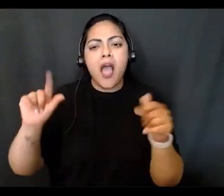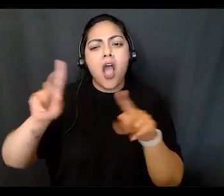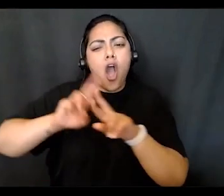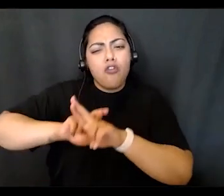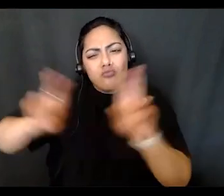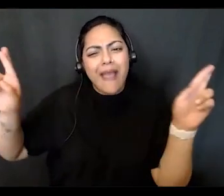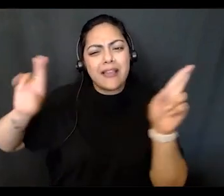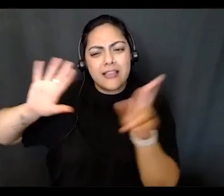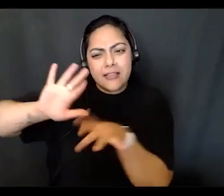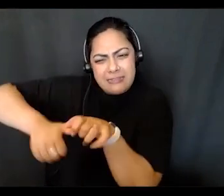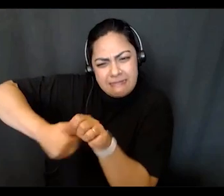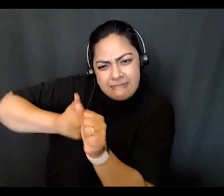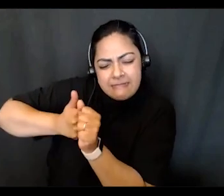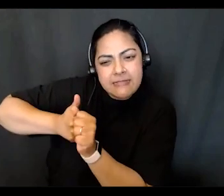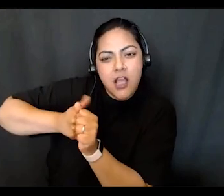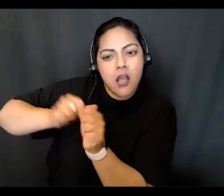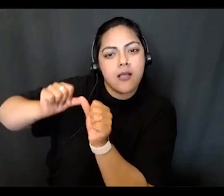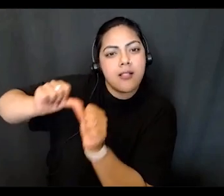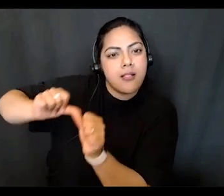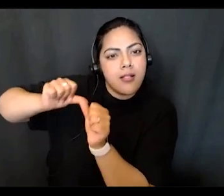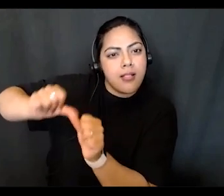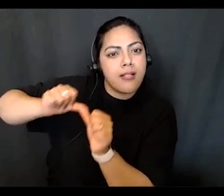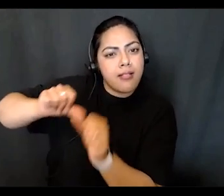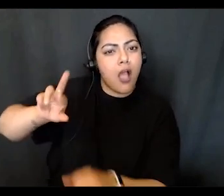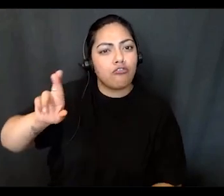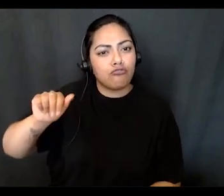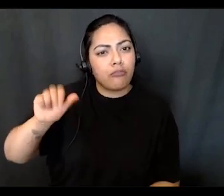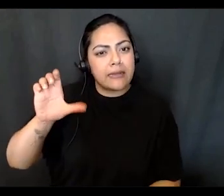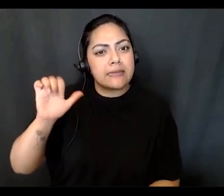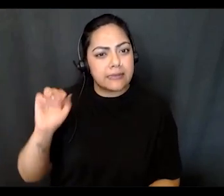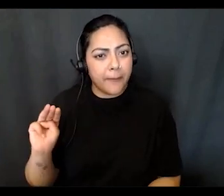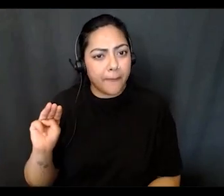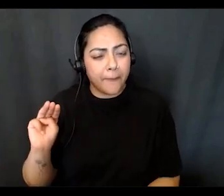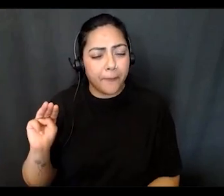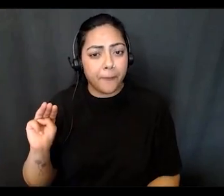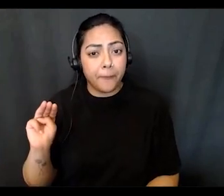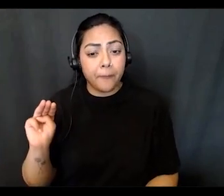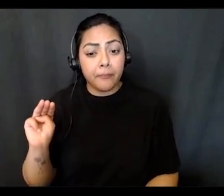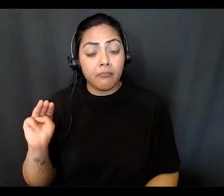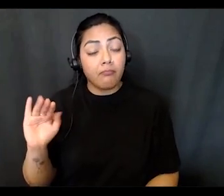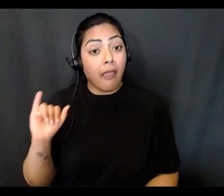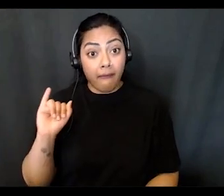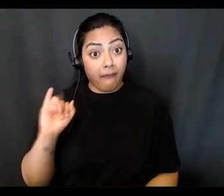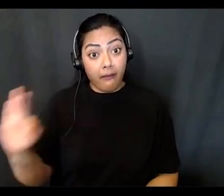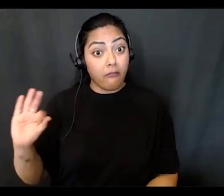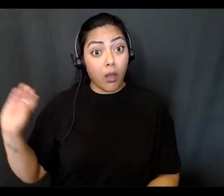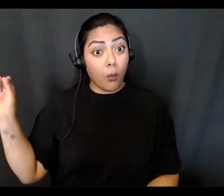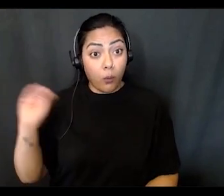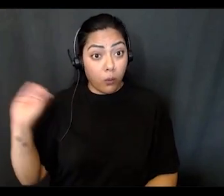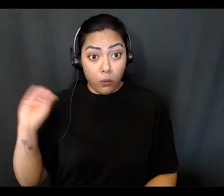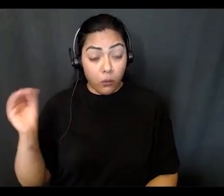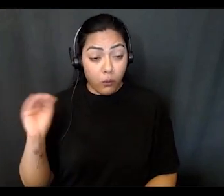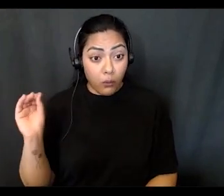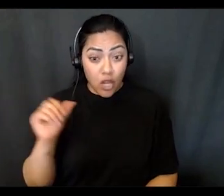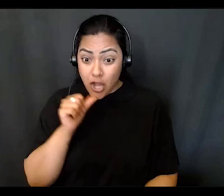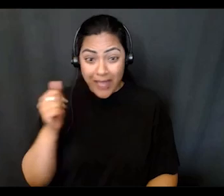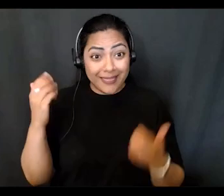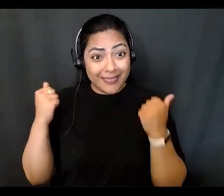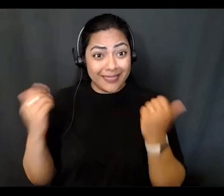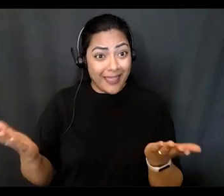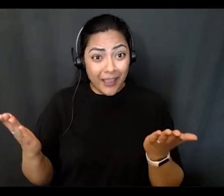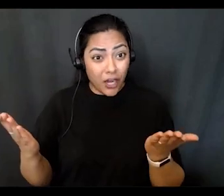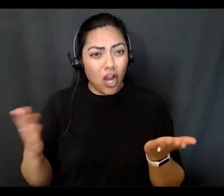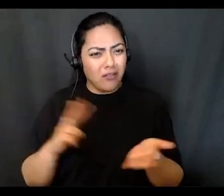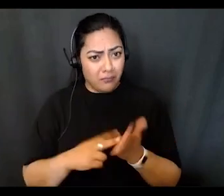practice of everyday racism. Now, if that were not the case, then we wouldn't have complaints of systemic anti-Black